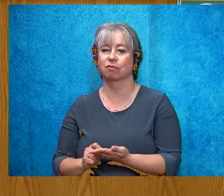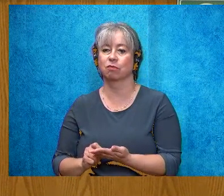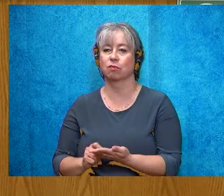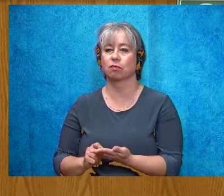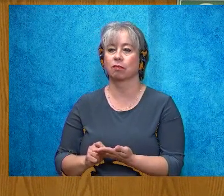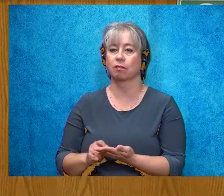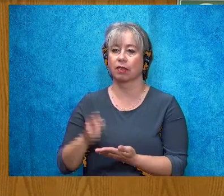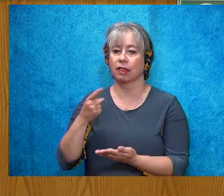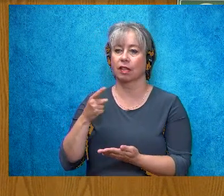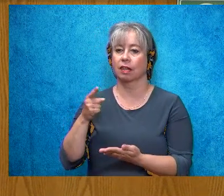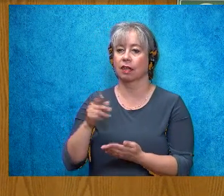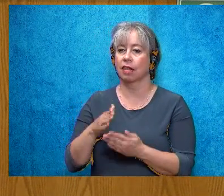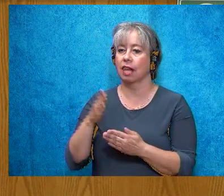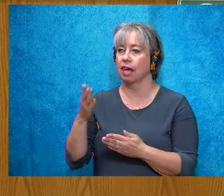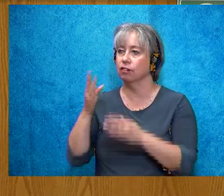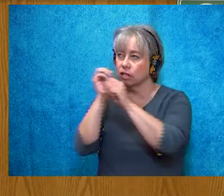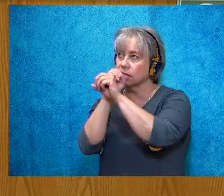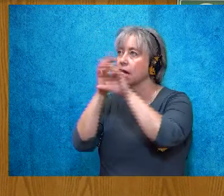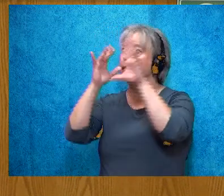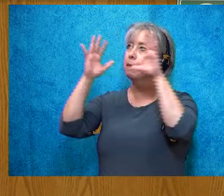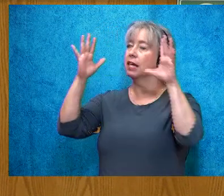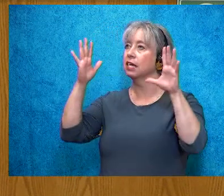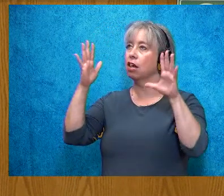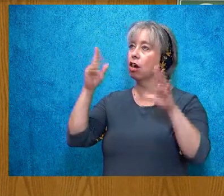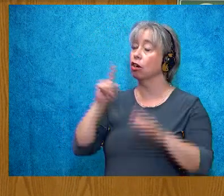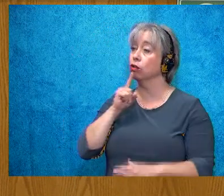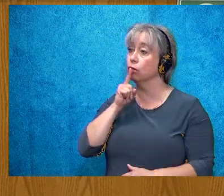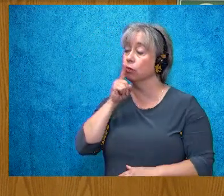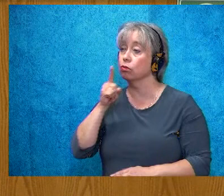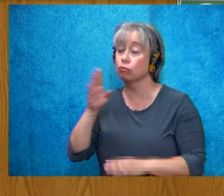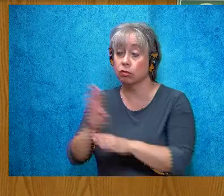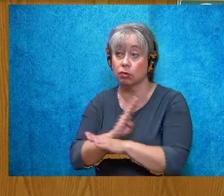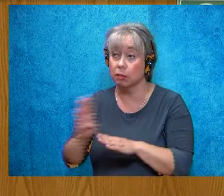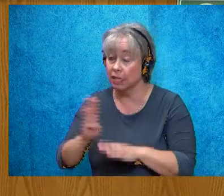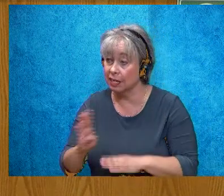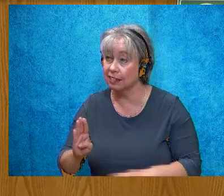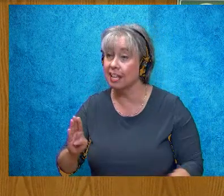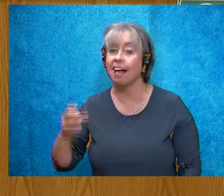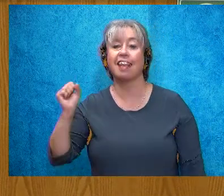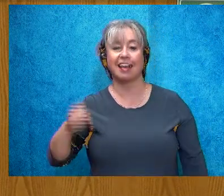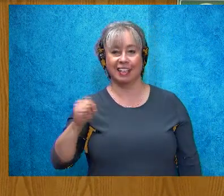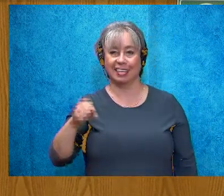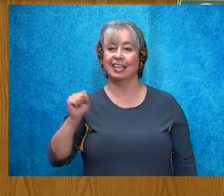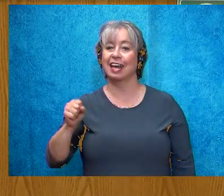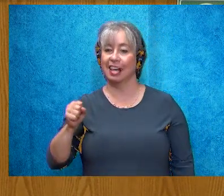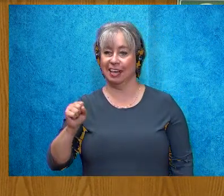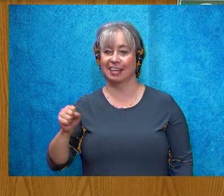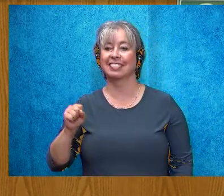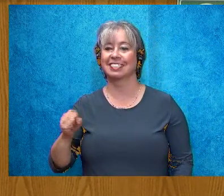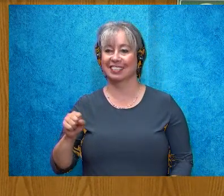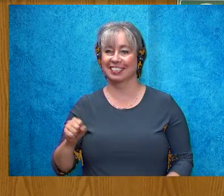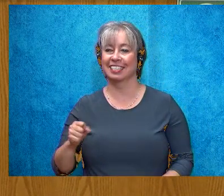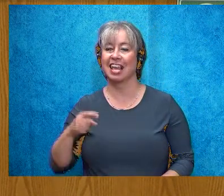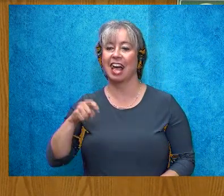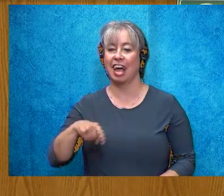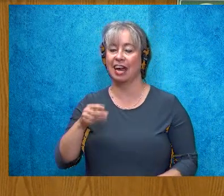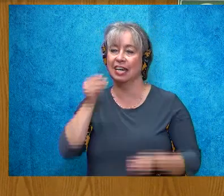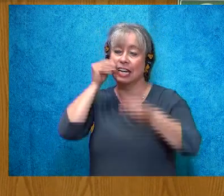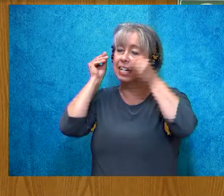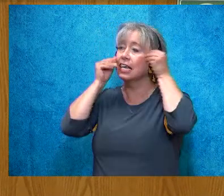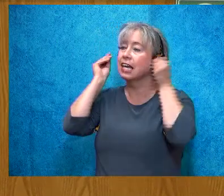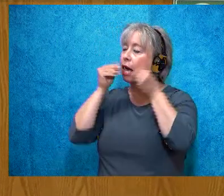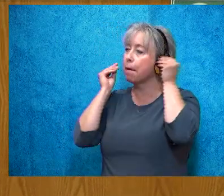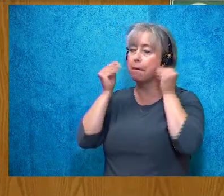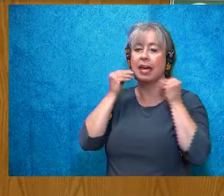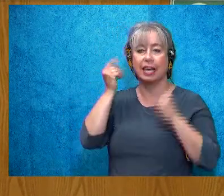friend they have next to them and say, "Is she serious?" Yes, I'm serious. I had to put makeup on for y'all today. So yes, you are